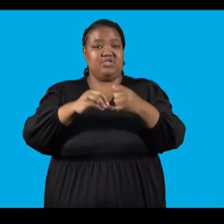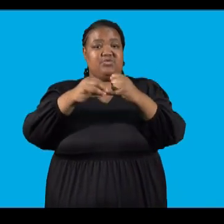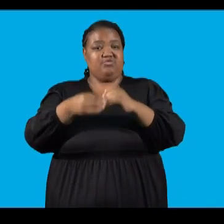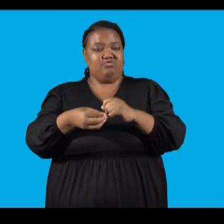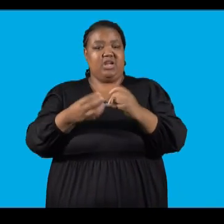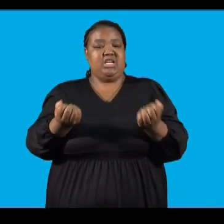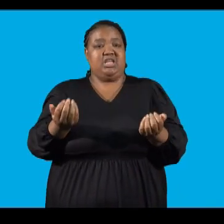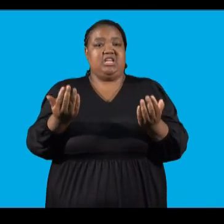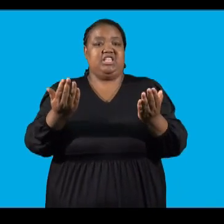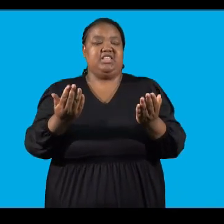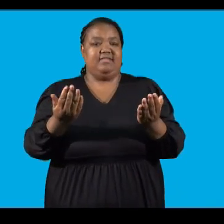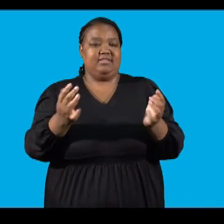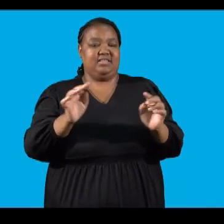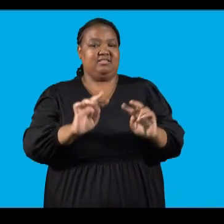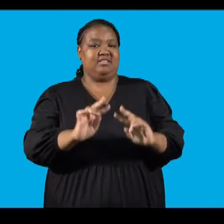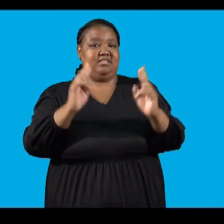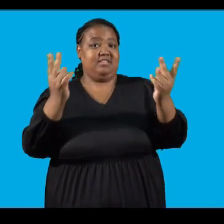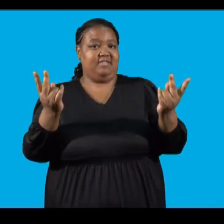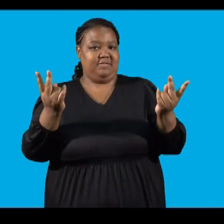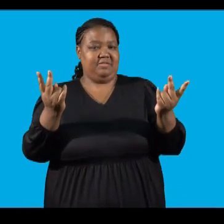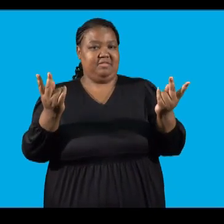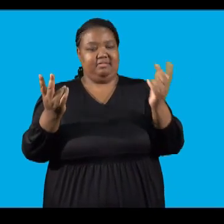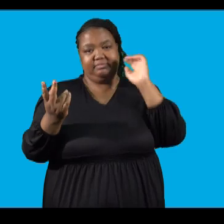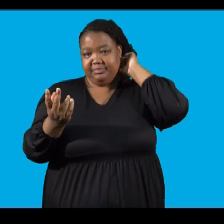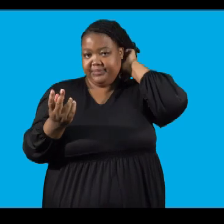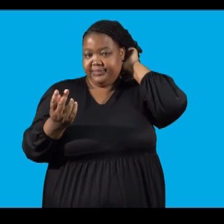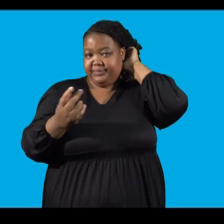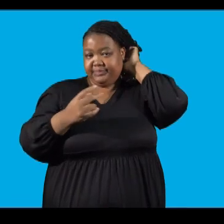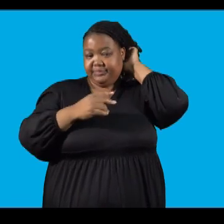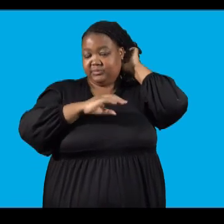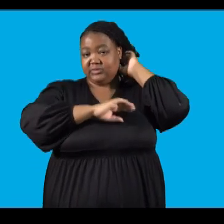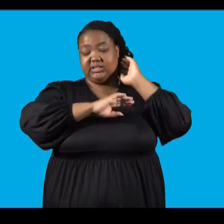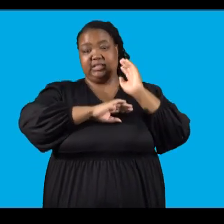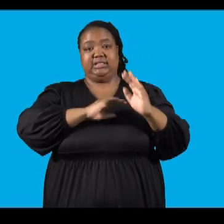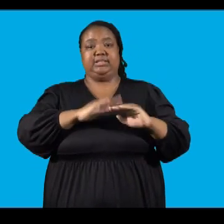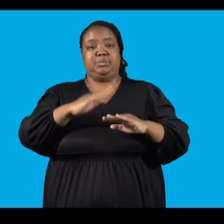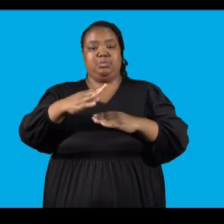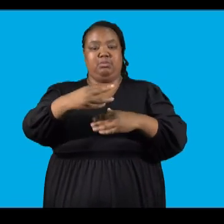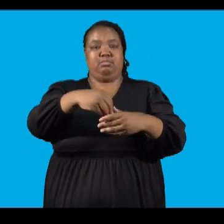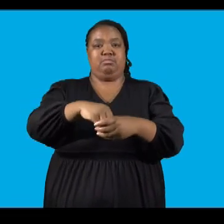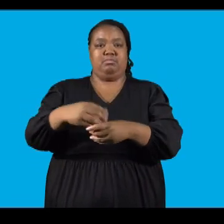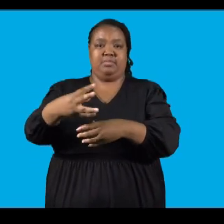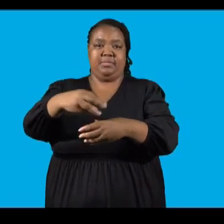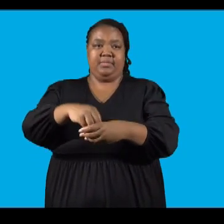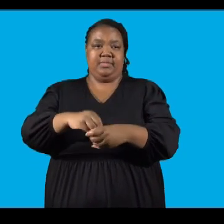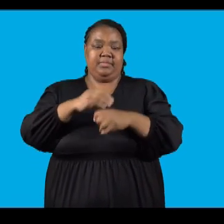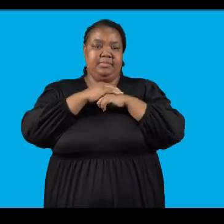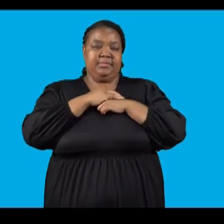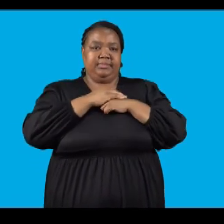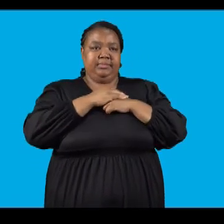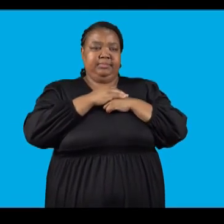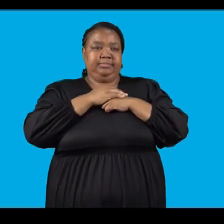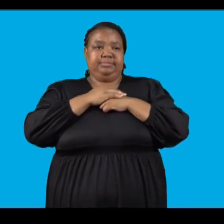try to make their services look different in a way to try and attract